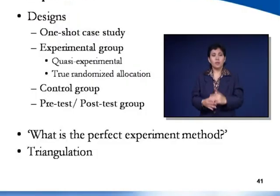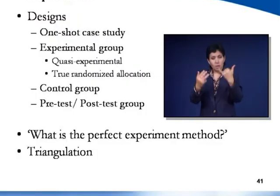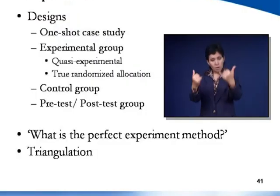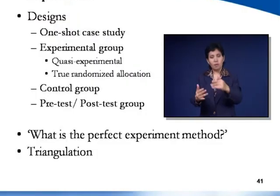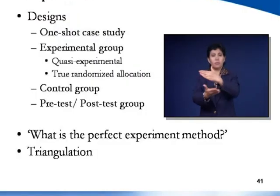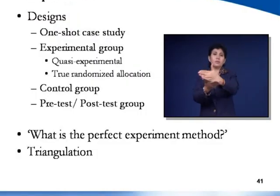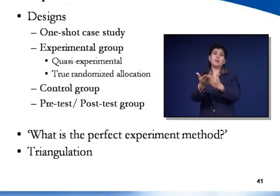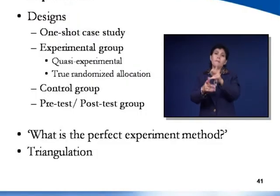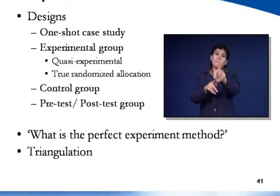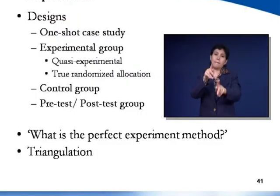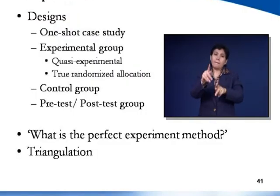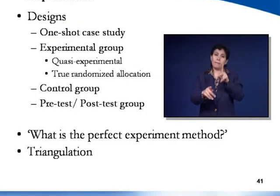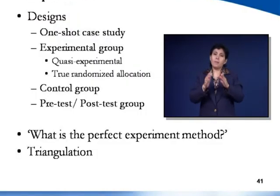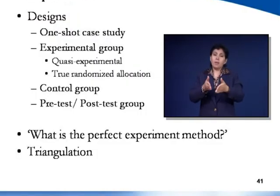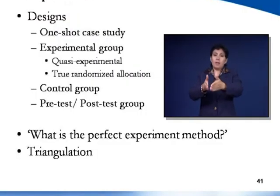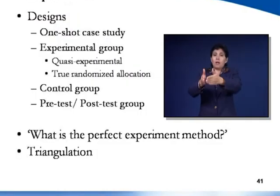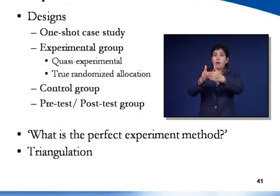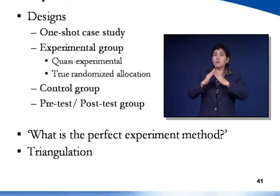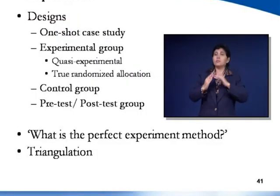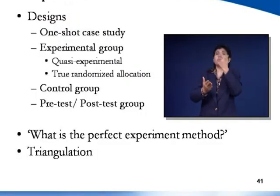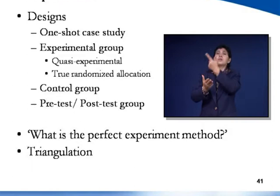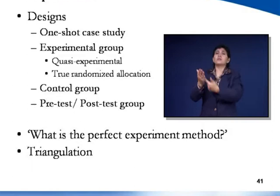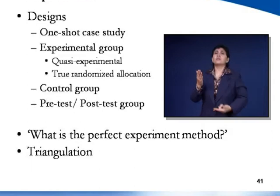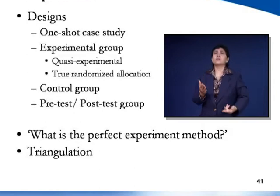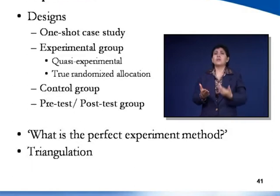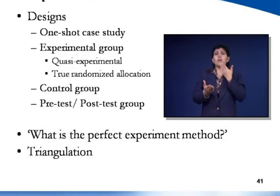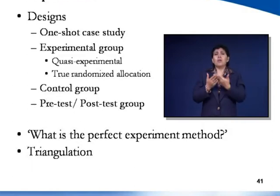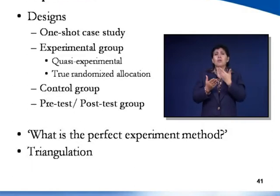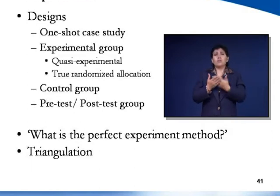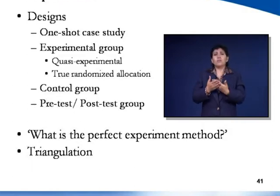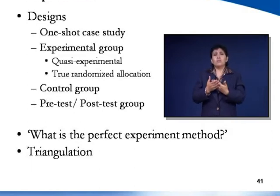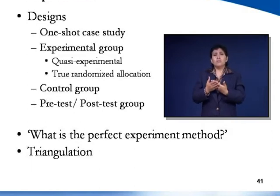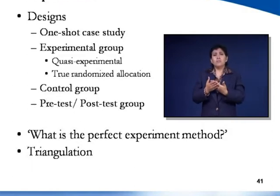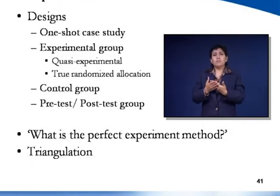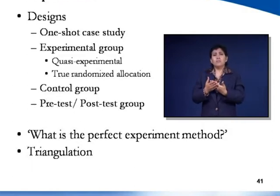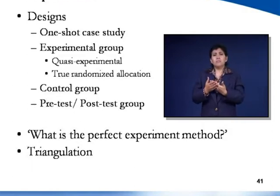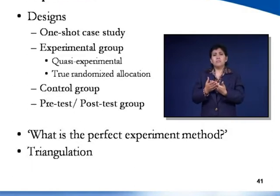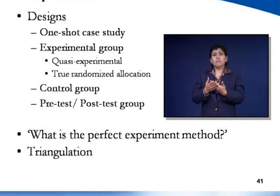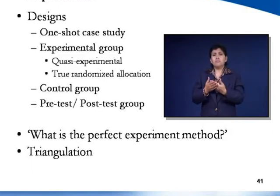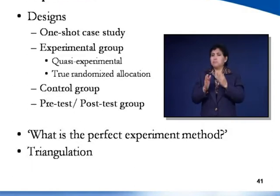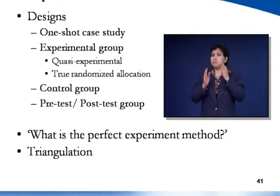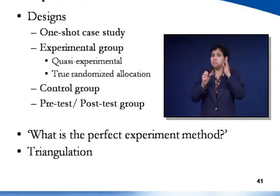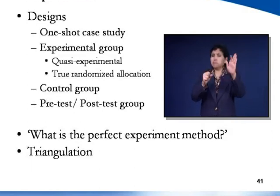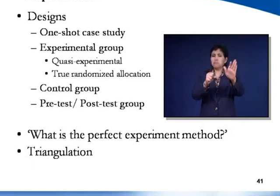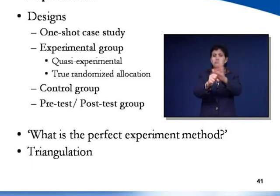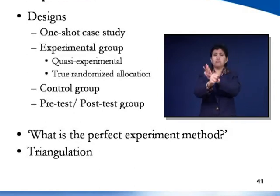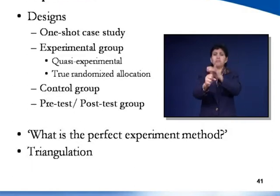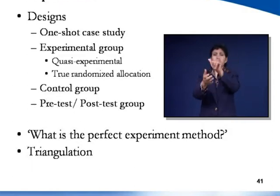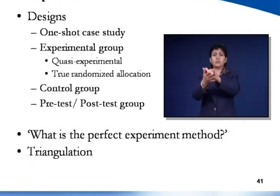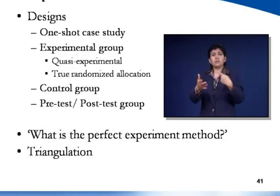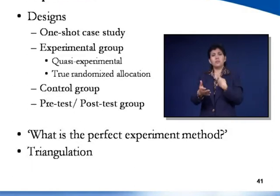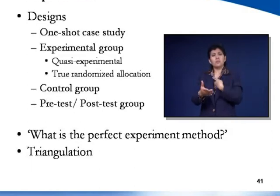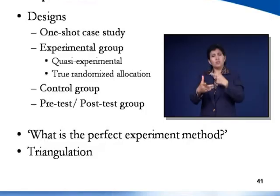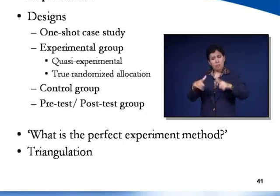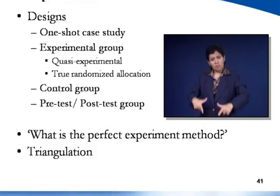Now, some people would ask, what is a perfect experimental method? And because we are living in a